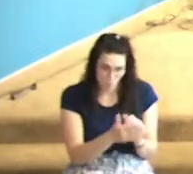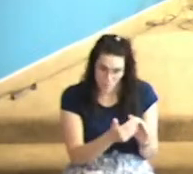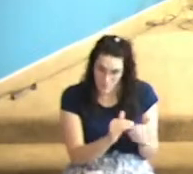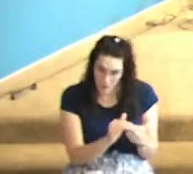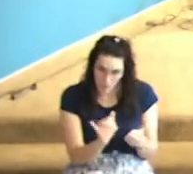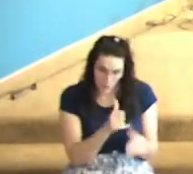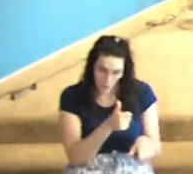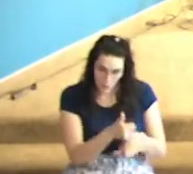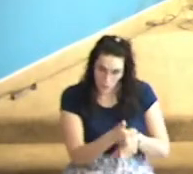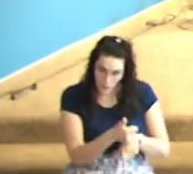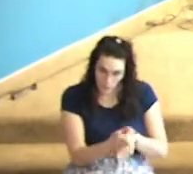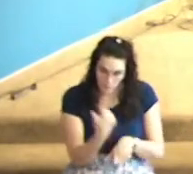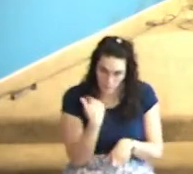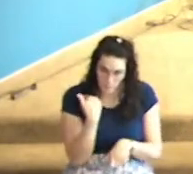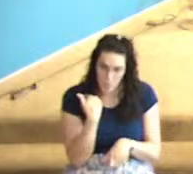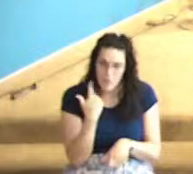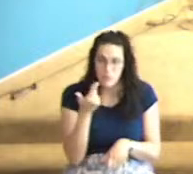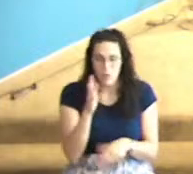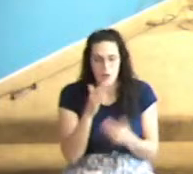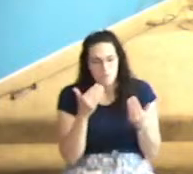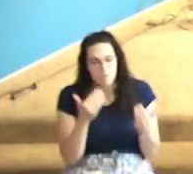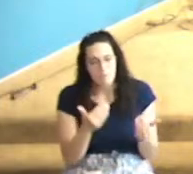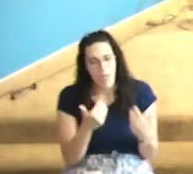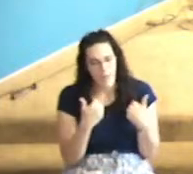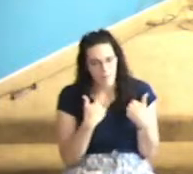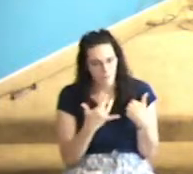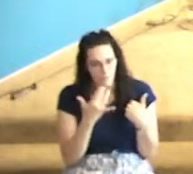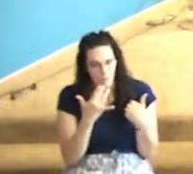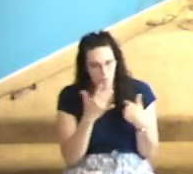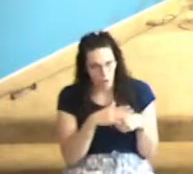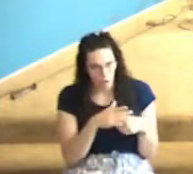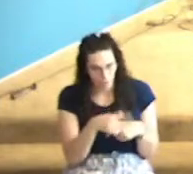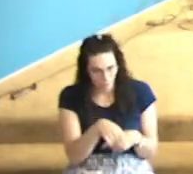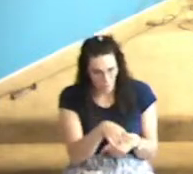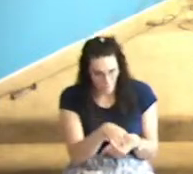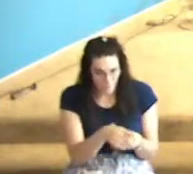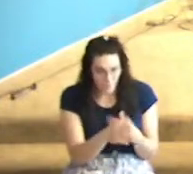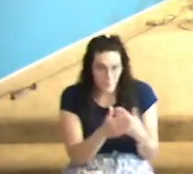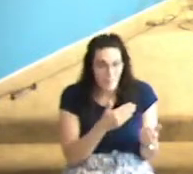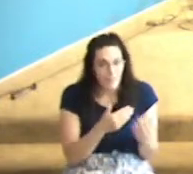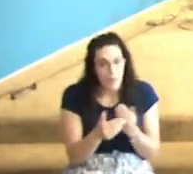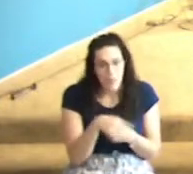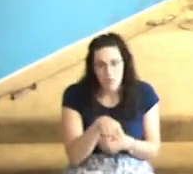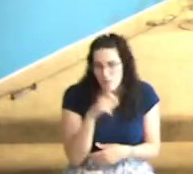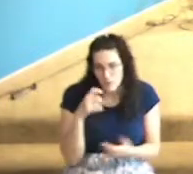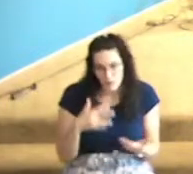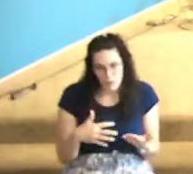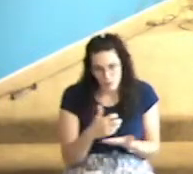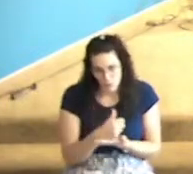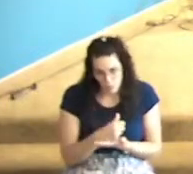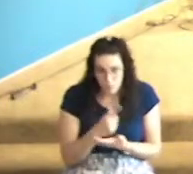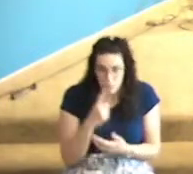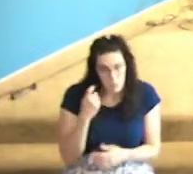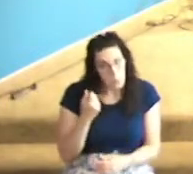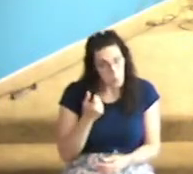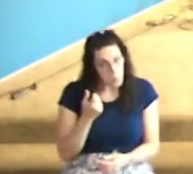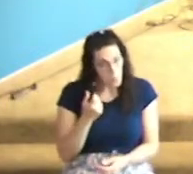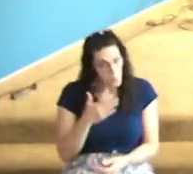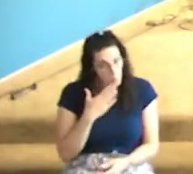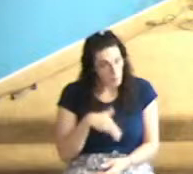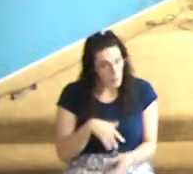threatened. God had favor on those people of Nineveh, even then when they didn't deserve it, because they were some bad